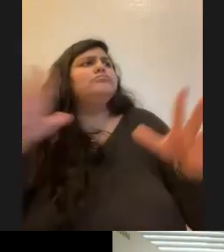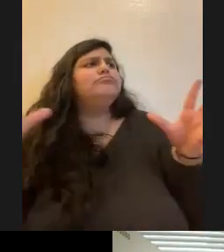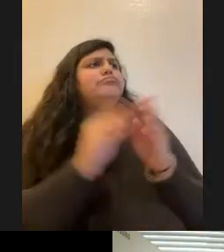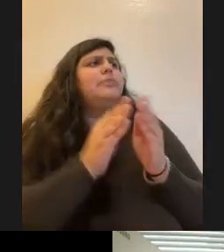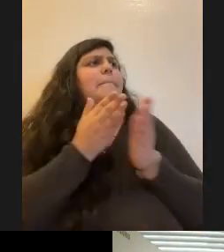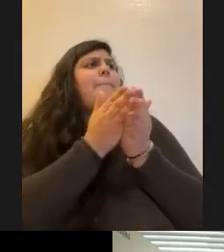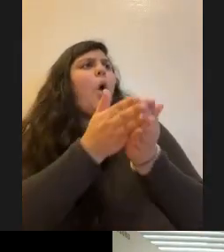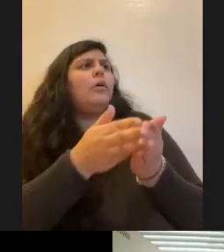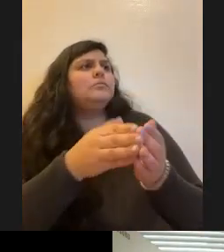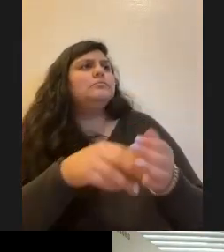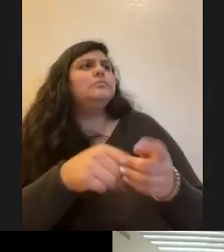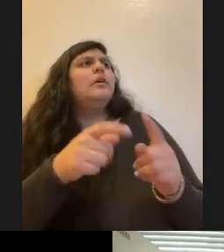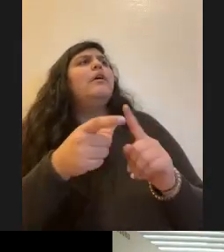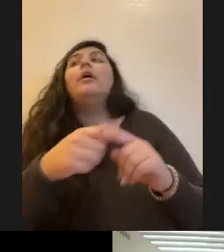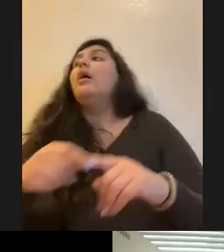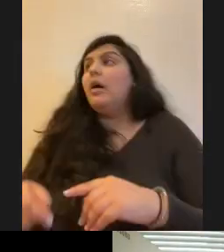Leaving